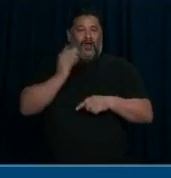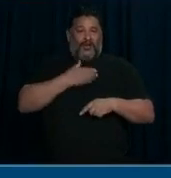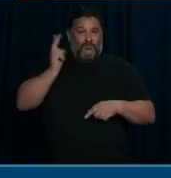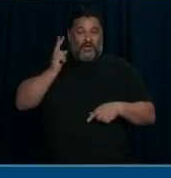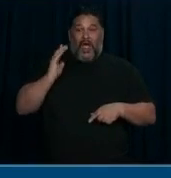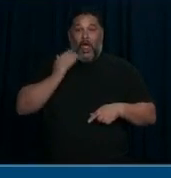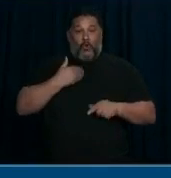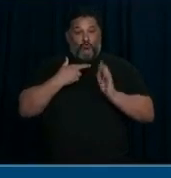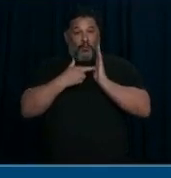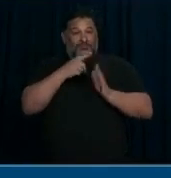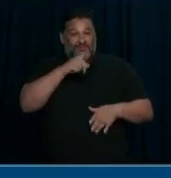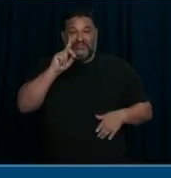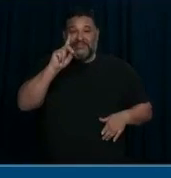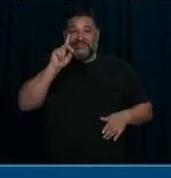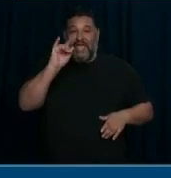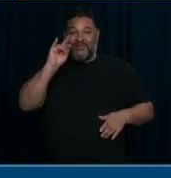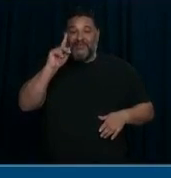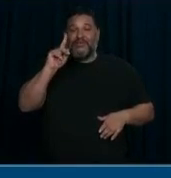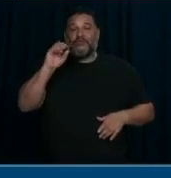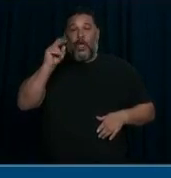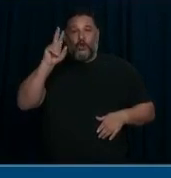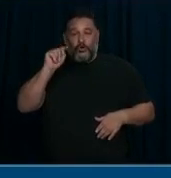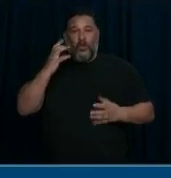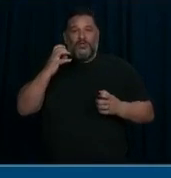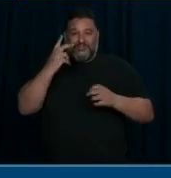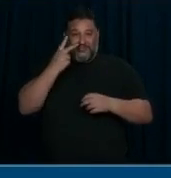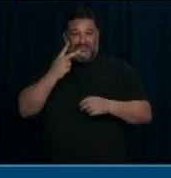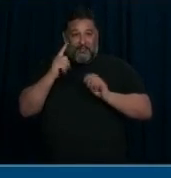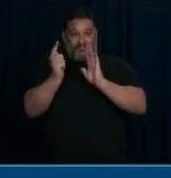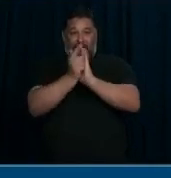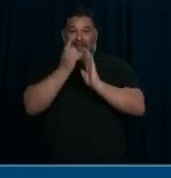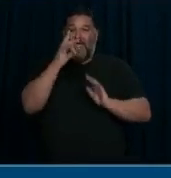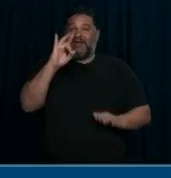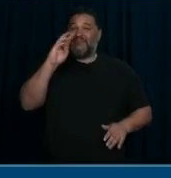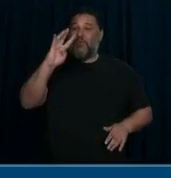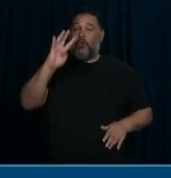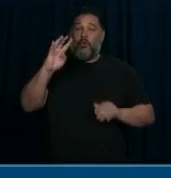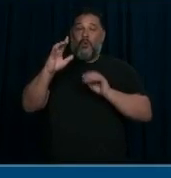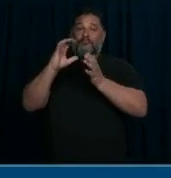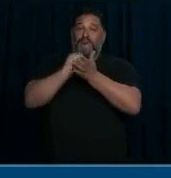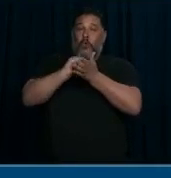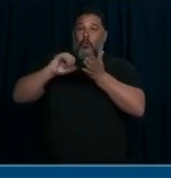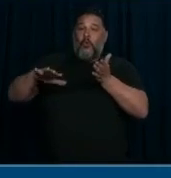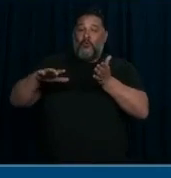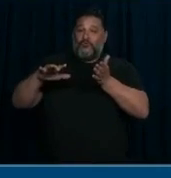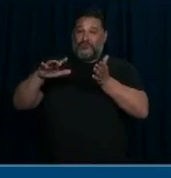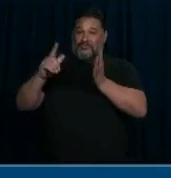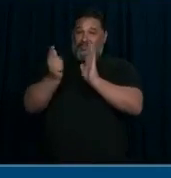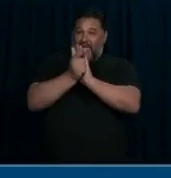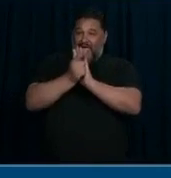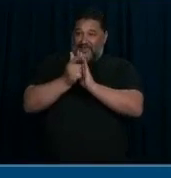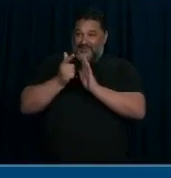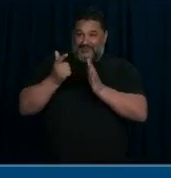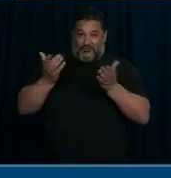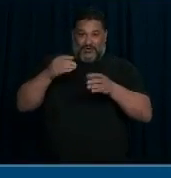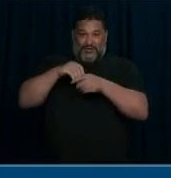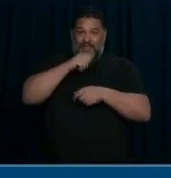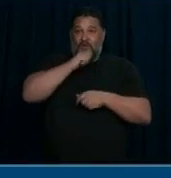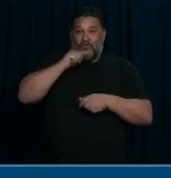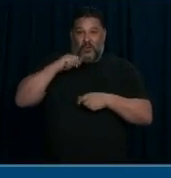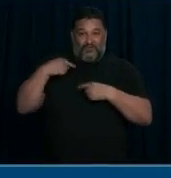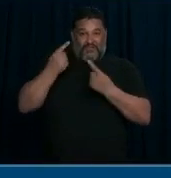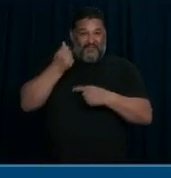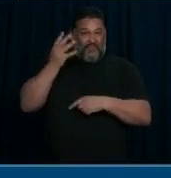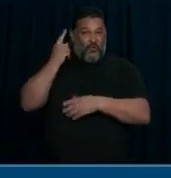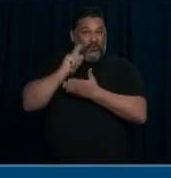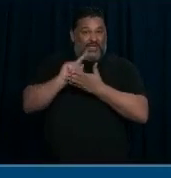David Schweikert, wants to see bans like the 1864 abortion ban that's been in Arizona here over the last few weeks.